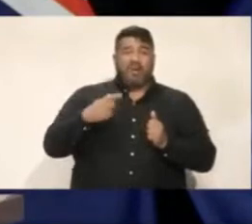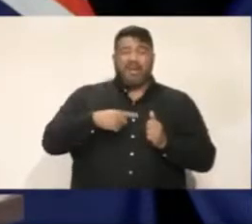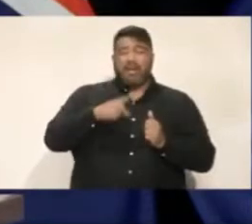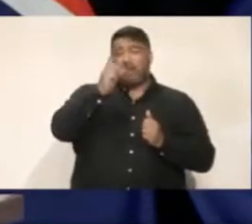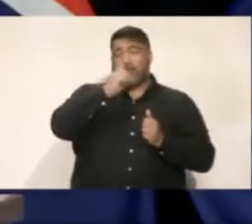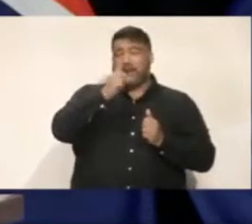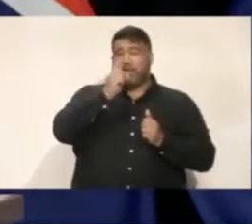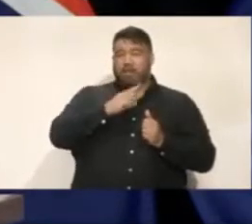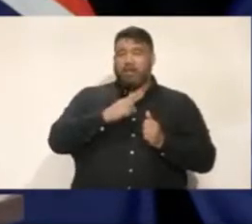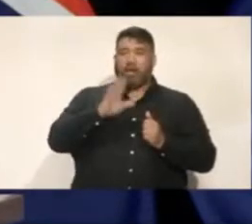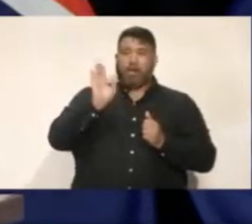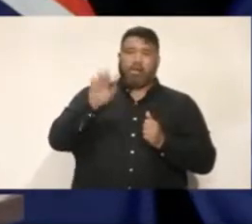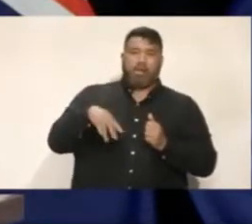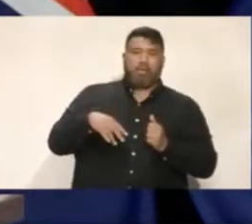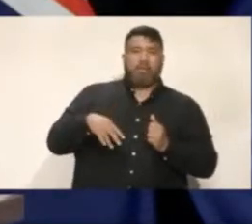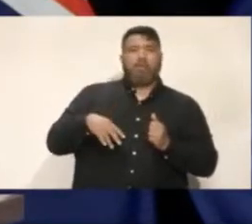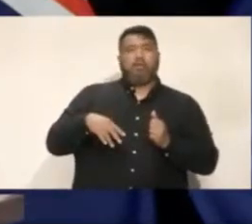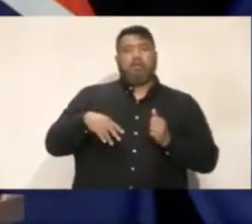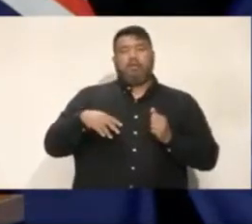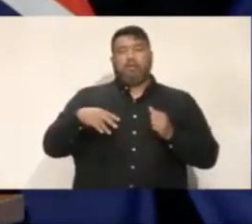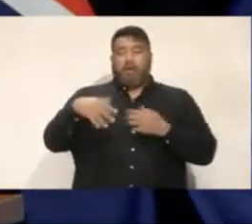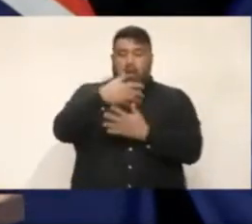of too much of that too early.